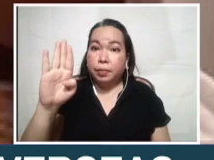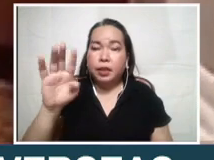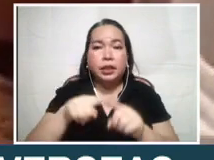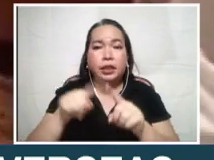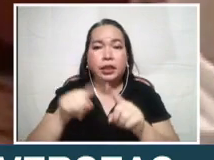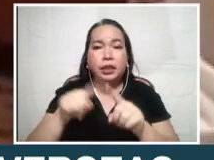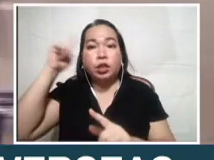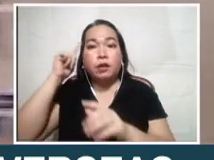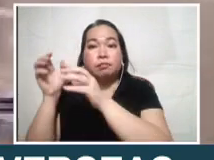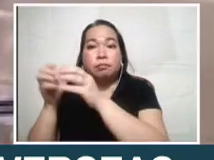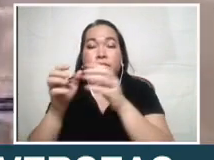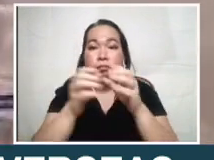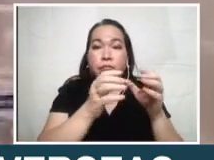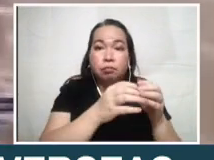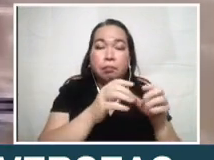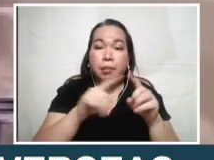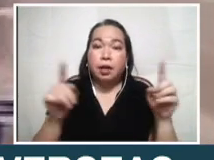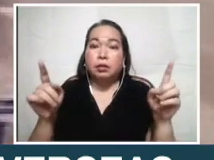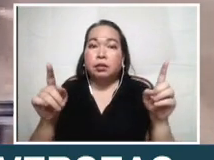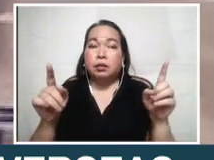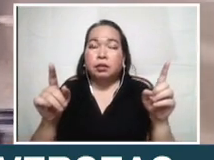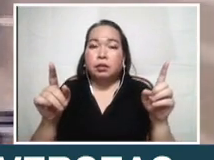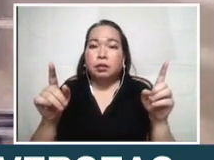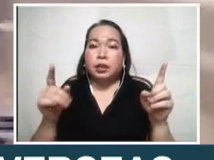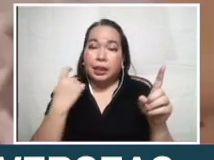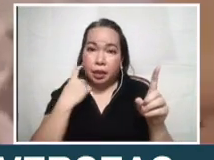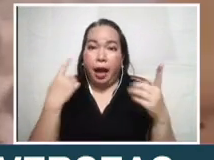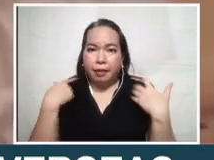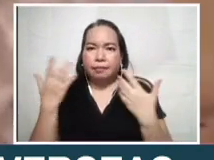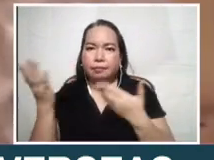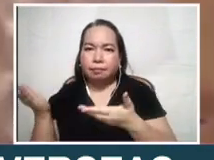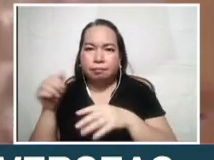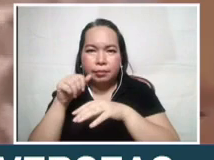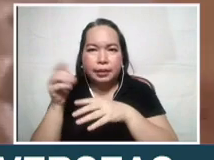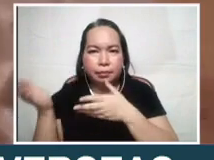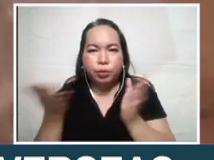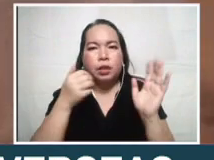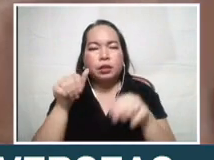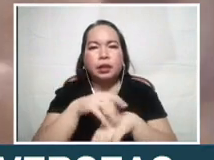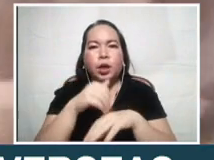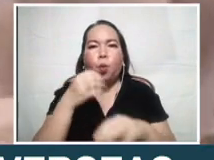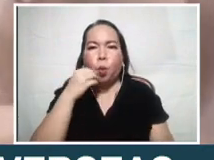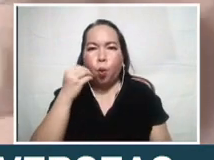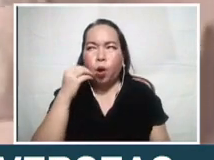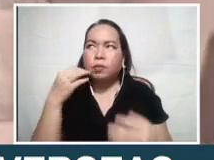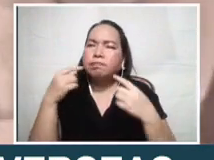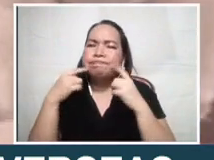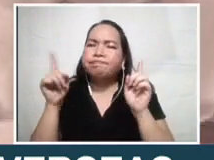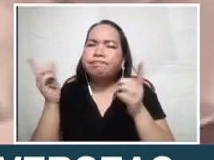But yesterday, we started bringing them home, and we succeeded in chartering